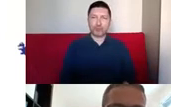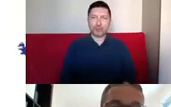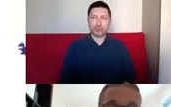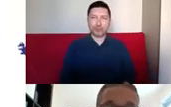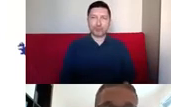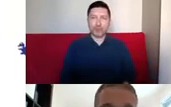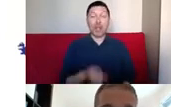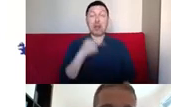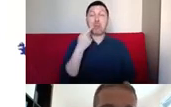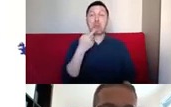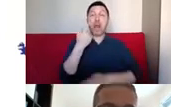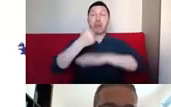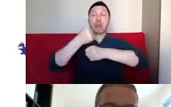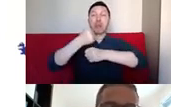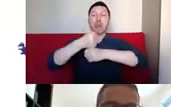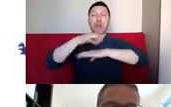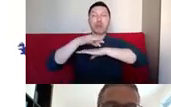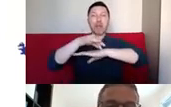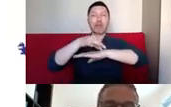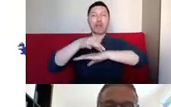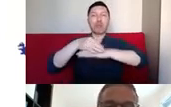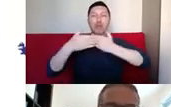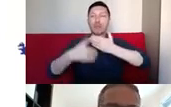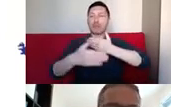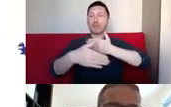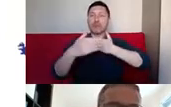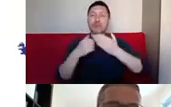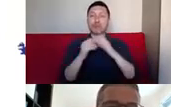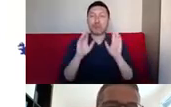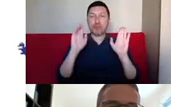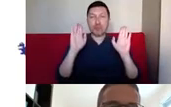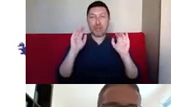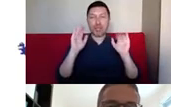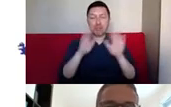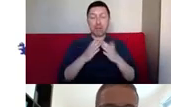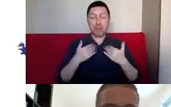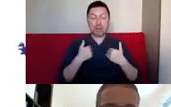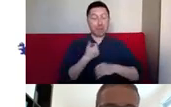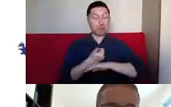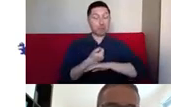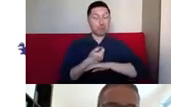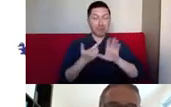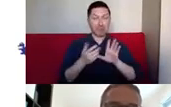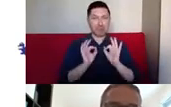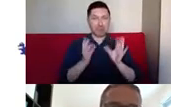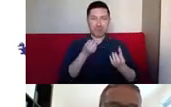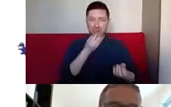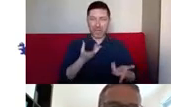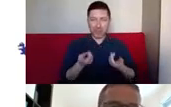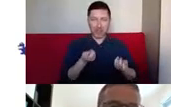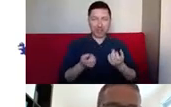10 minutes, I hope I will manage the time, I will be talking about supported employment and the vision behind supported